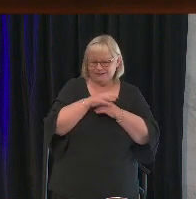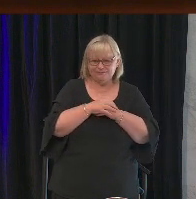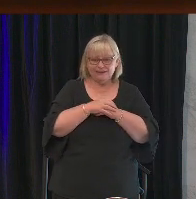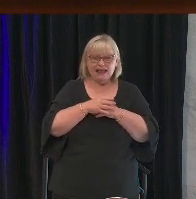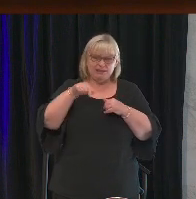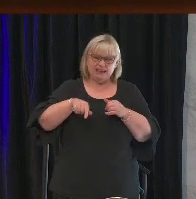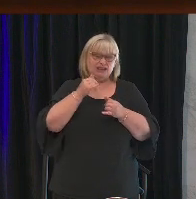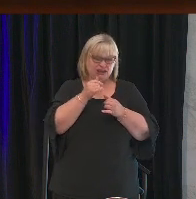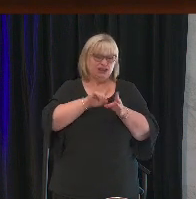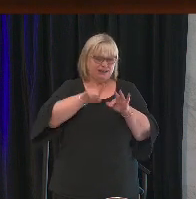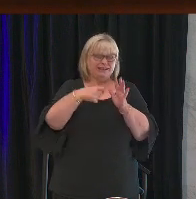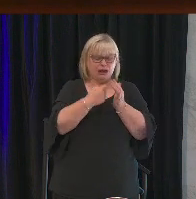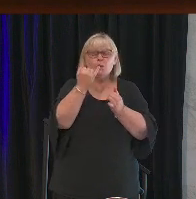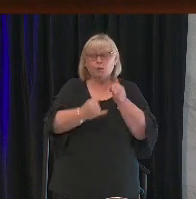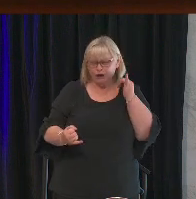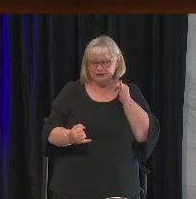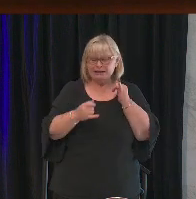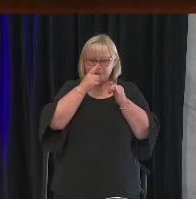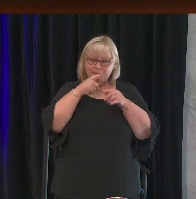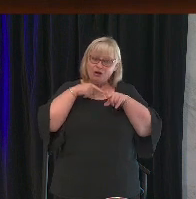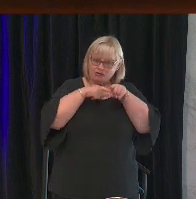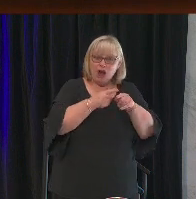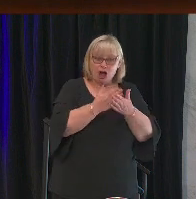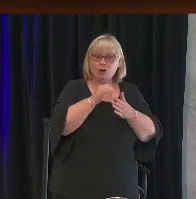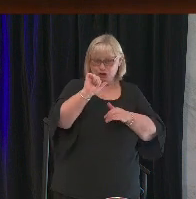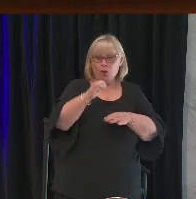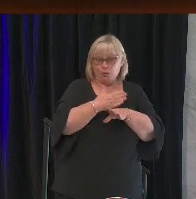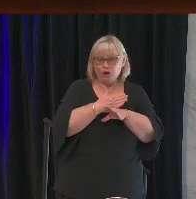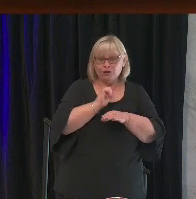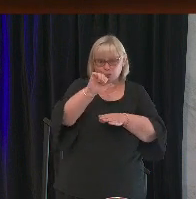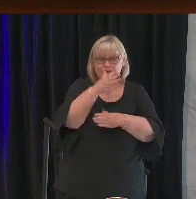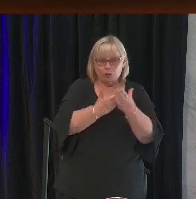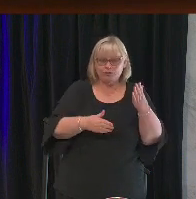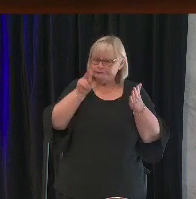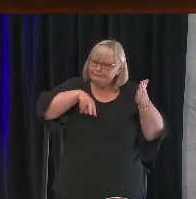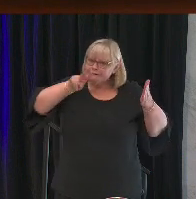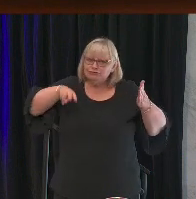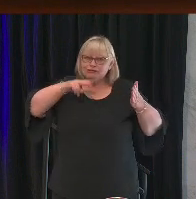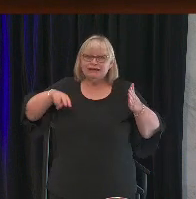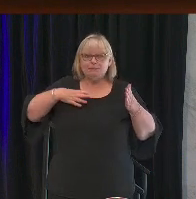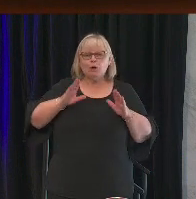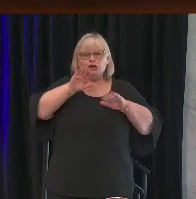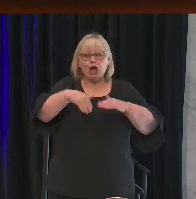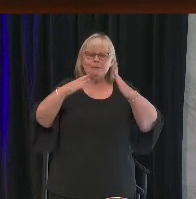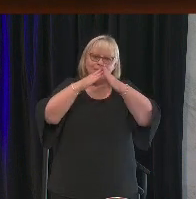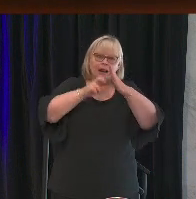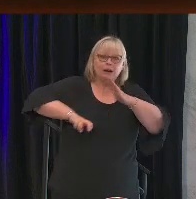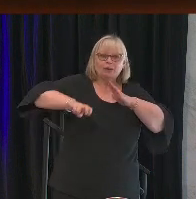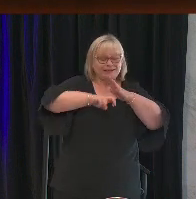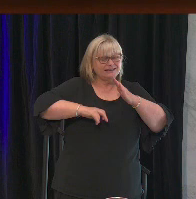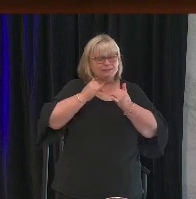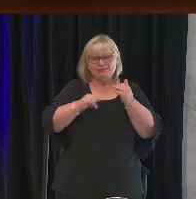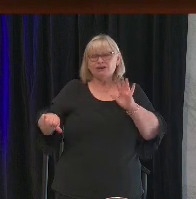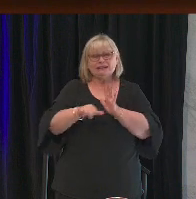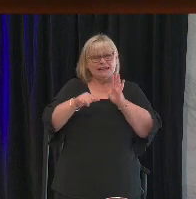any other, Australians have relied on your work, I know I have, on your stories. For most of us, this has been a very tough year.